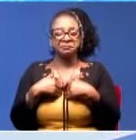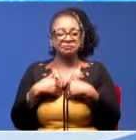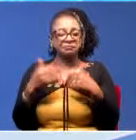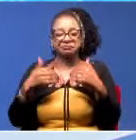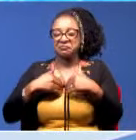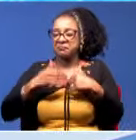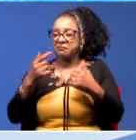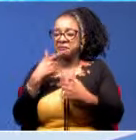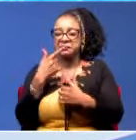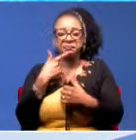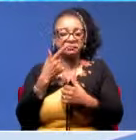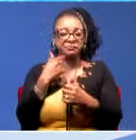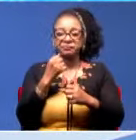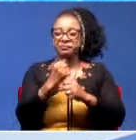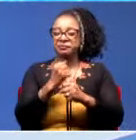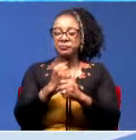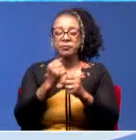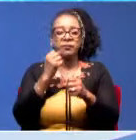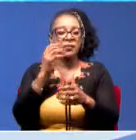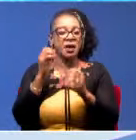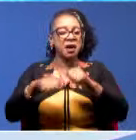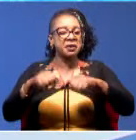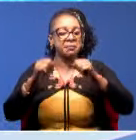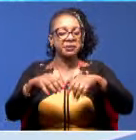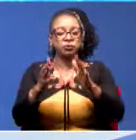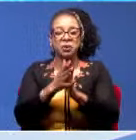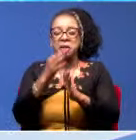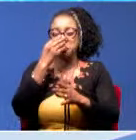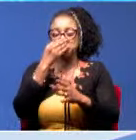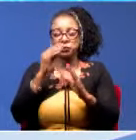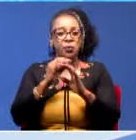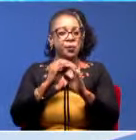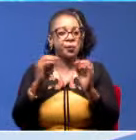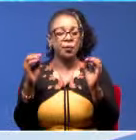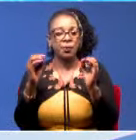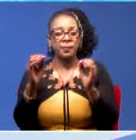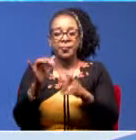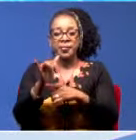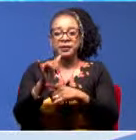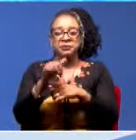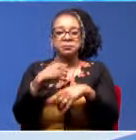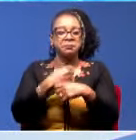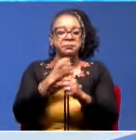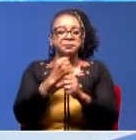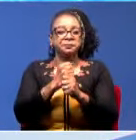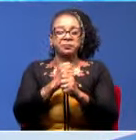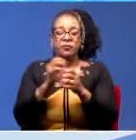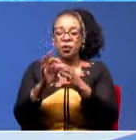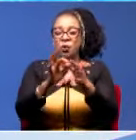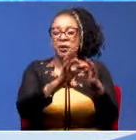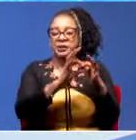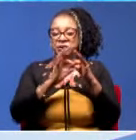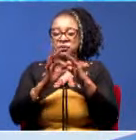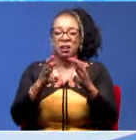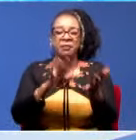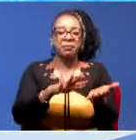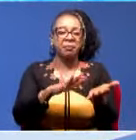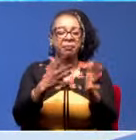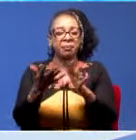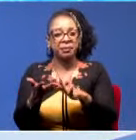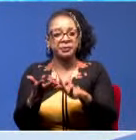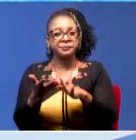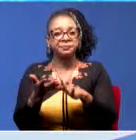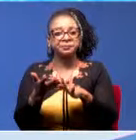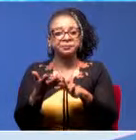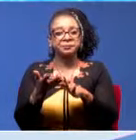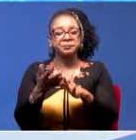a working agreement with Ruto, the nominations are sending ripples within the coalition. We begin tonight with NTV